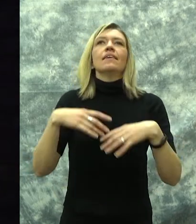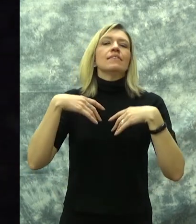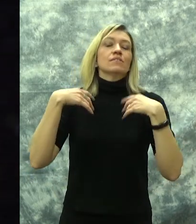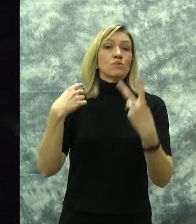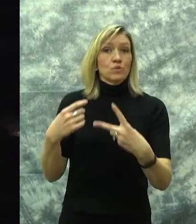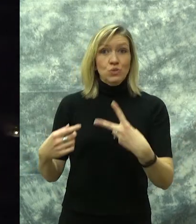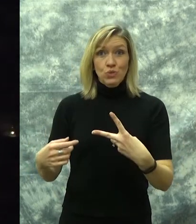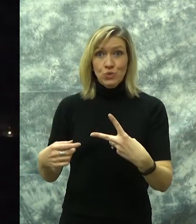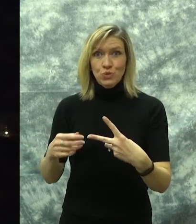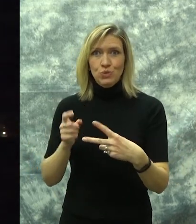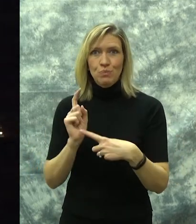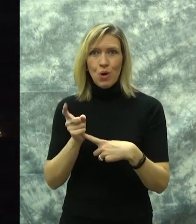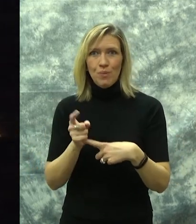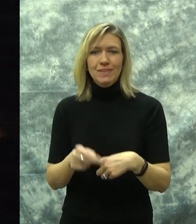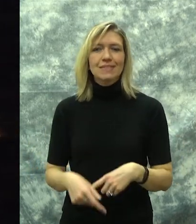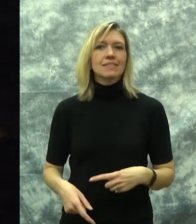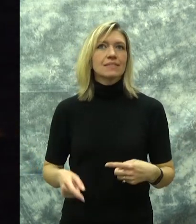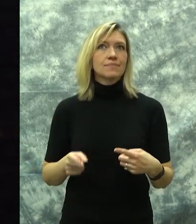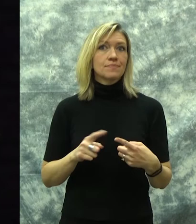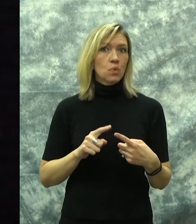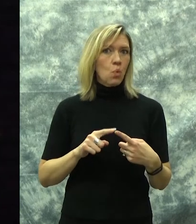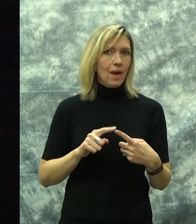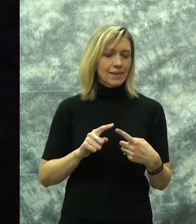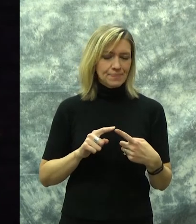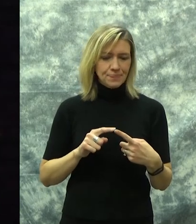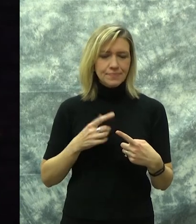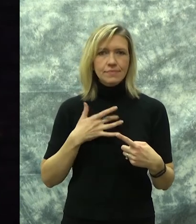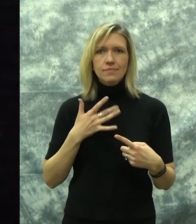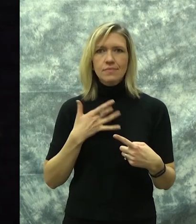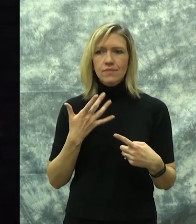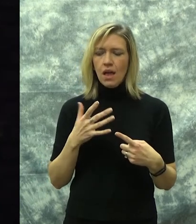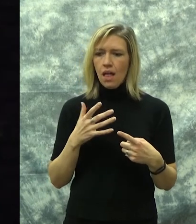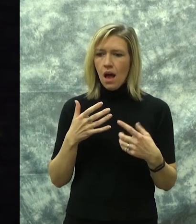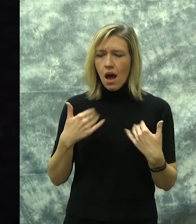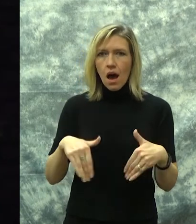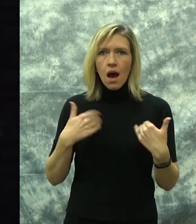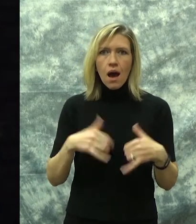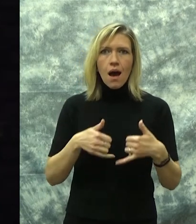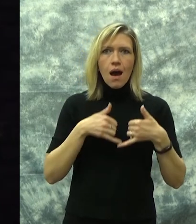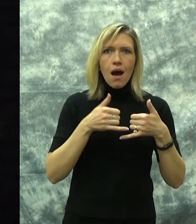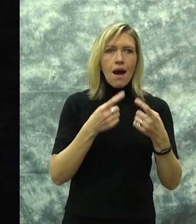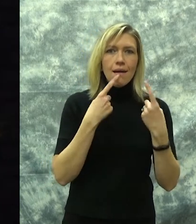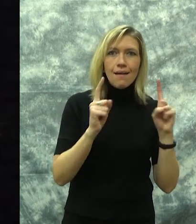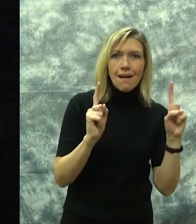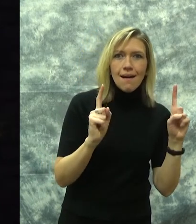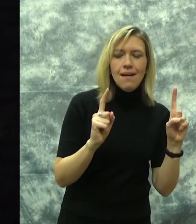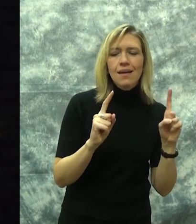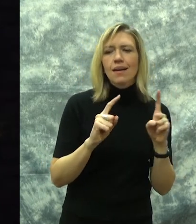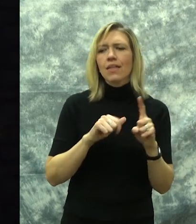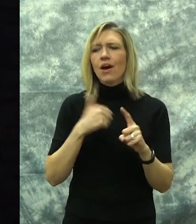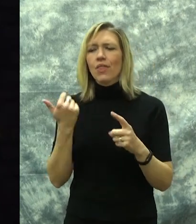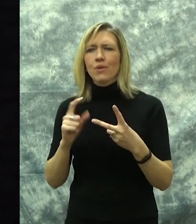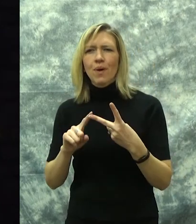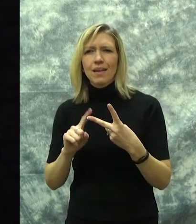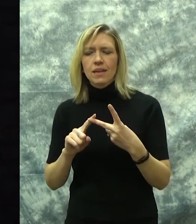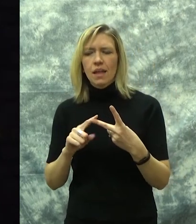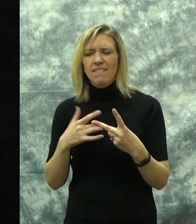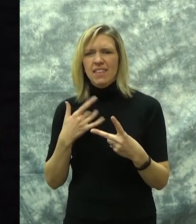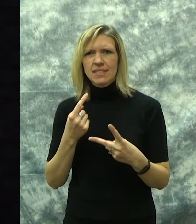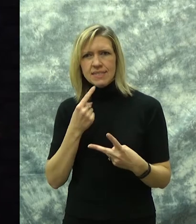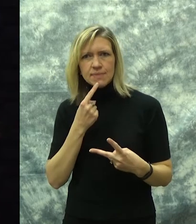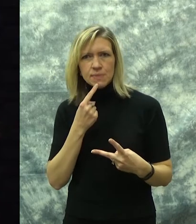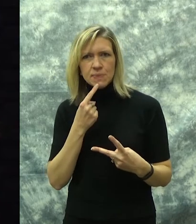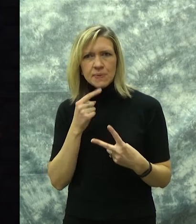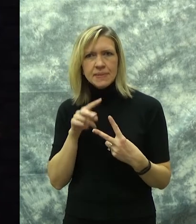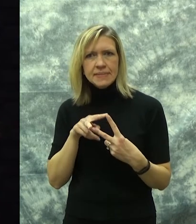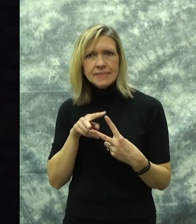One, magnifying the accomplishments, and the other magnifying the disappointments. And I'm guessing that for all of